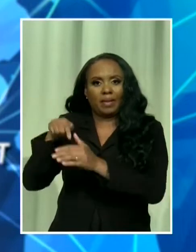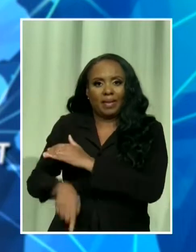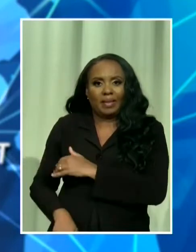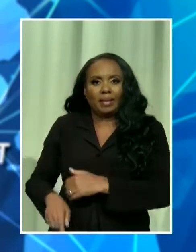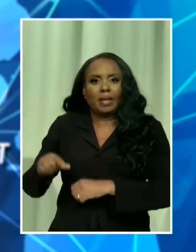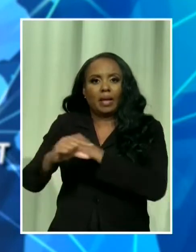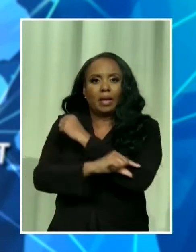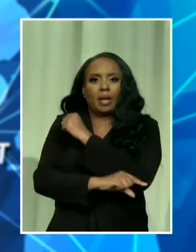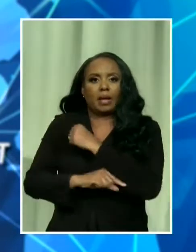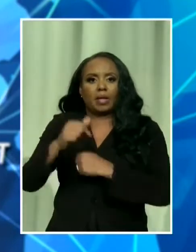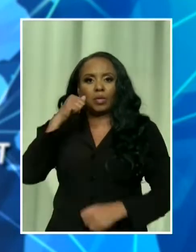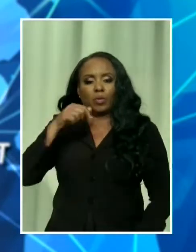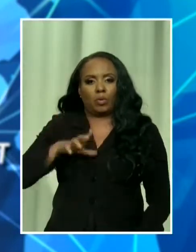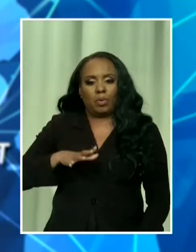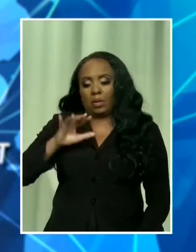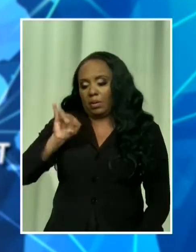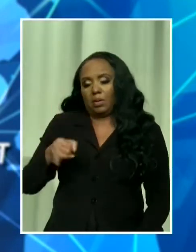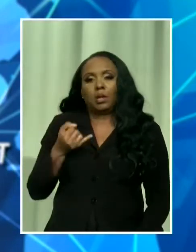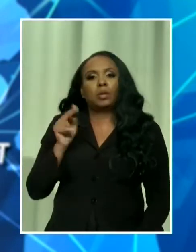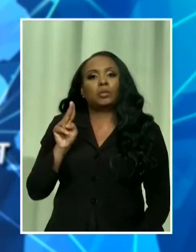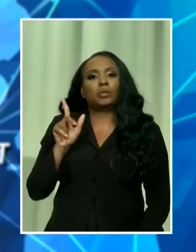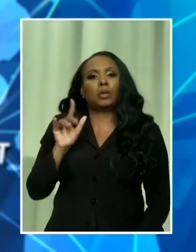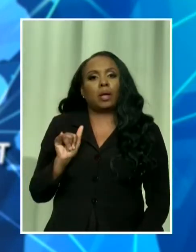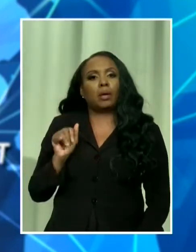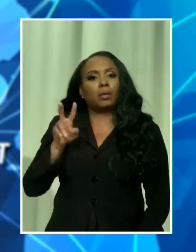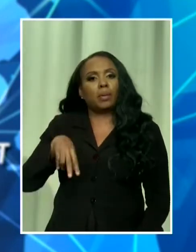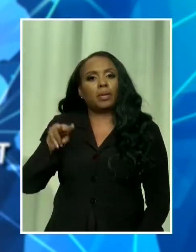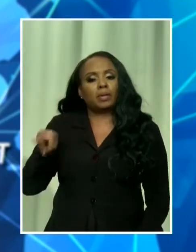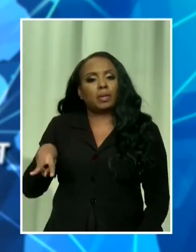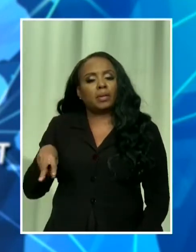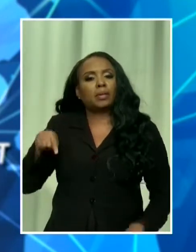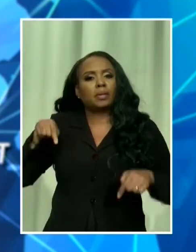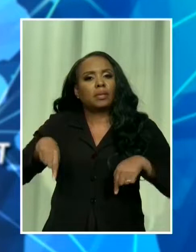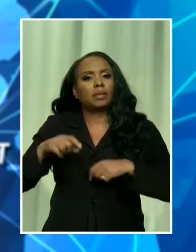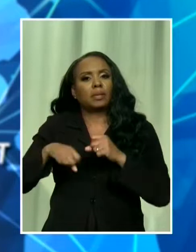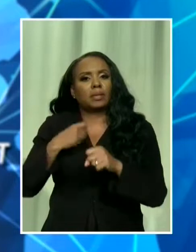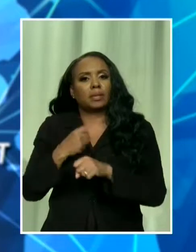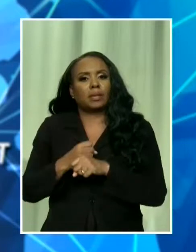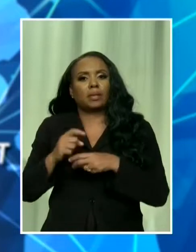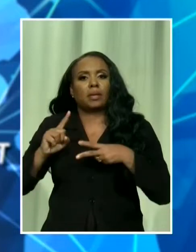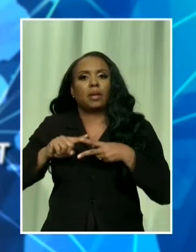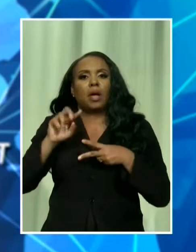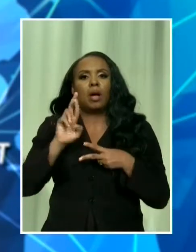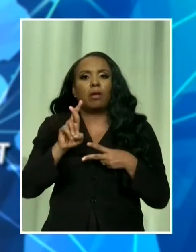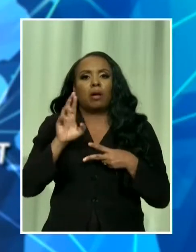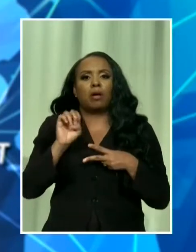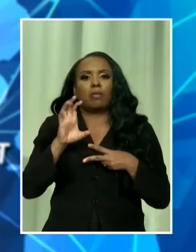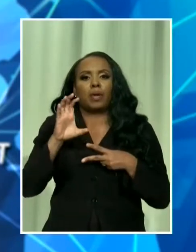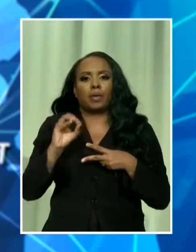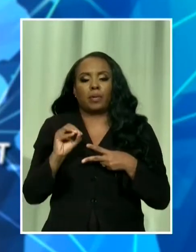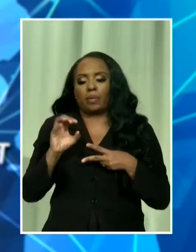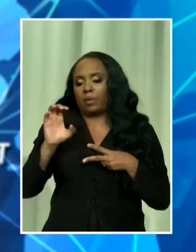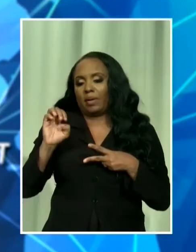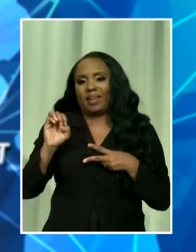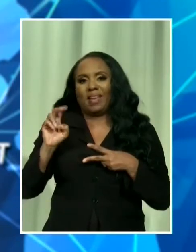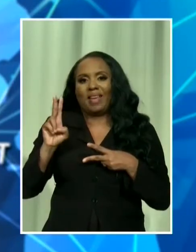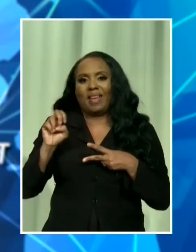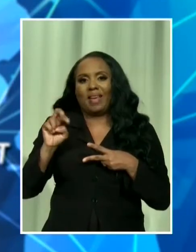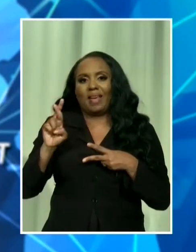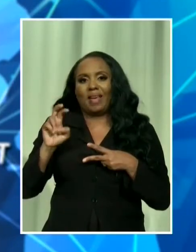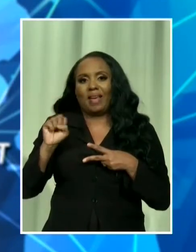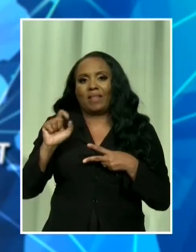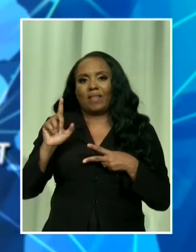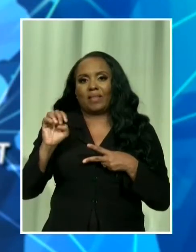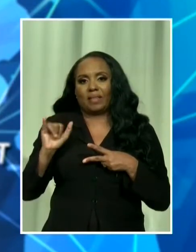Baird, a Guyanese national, which occurred on July 22nd this year. They are Rico Rajon Eversley of Lower Estate